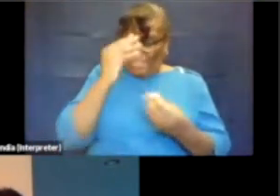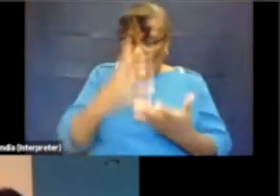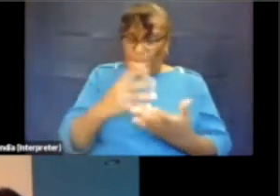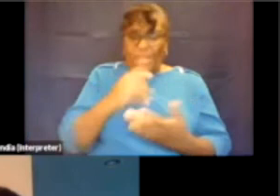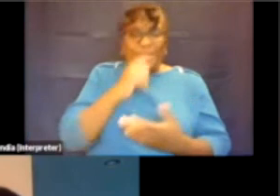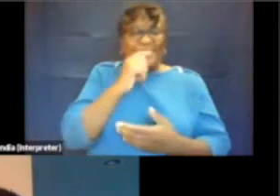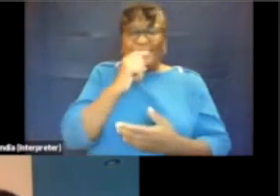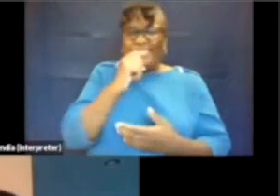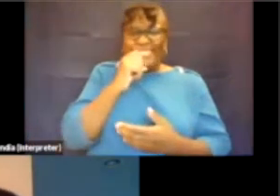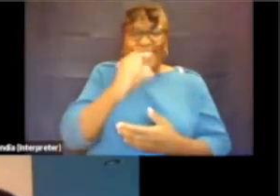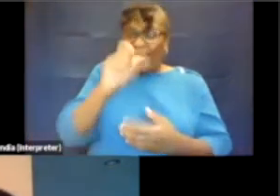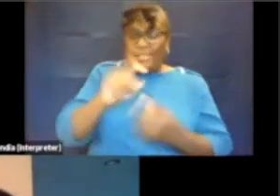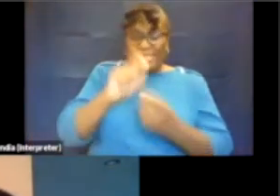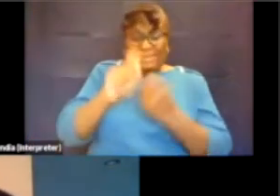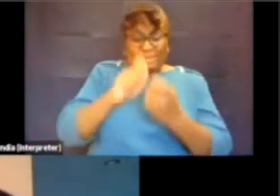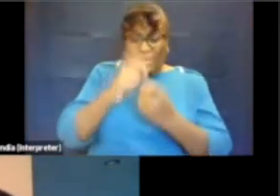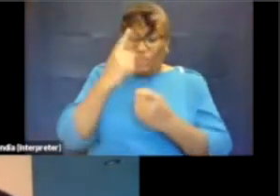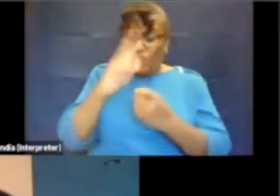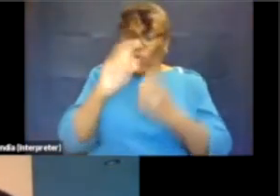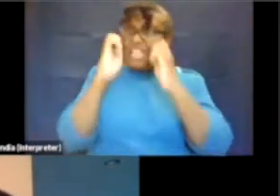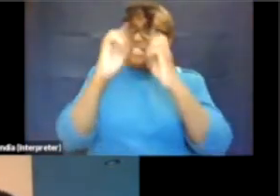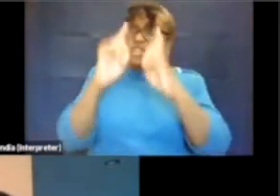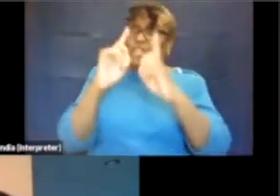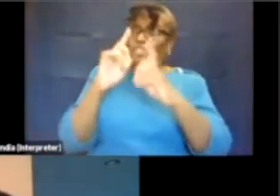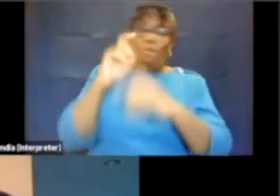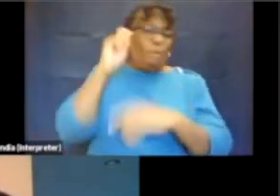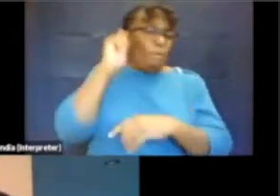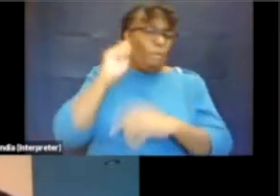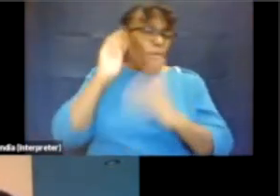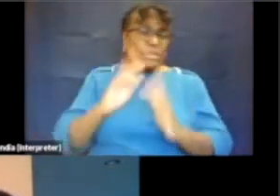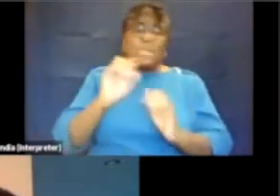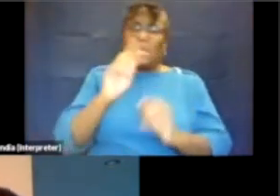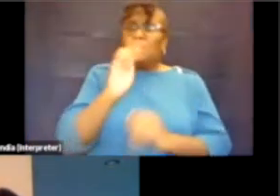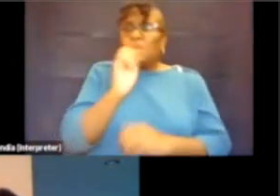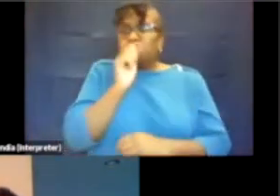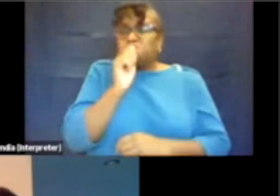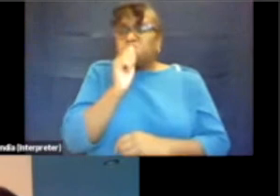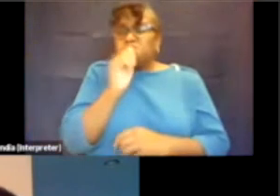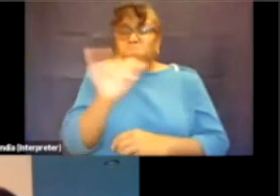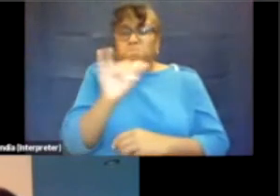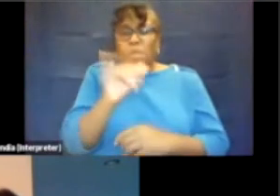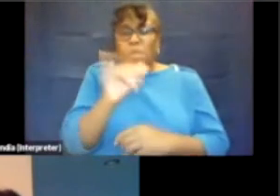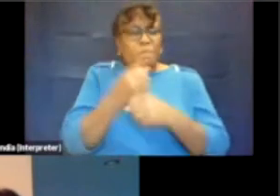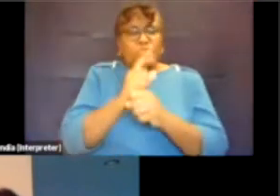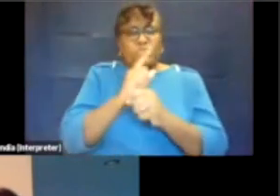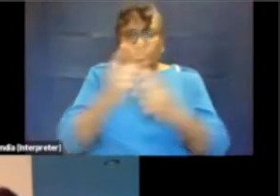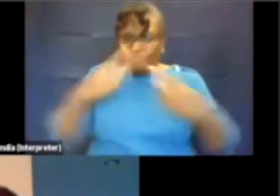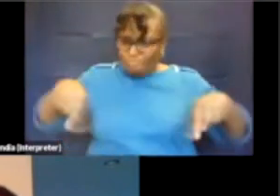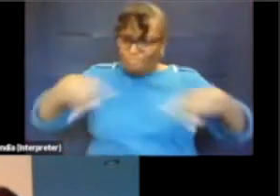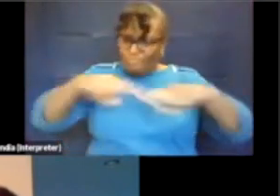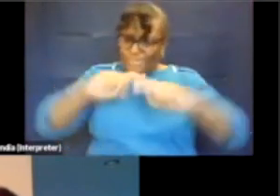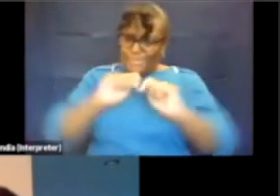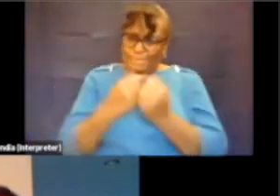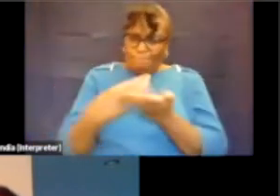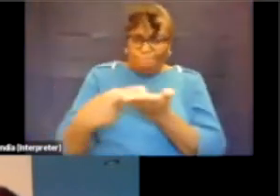educational audiologist. This can be your private audiologist, and making sure that those conversations with the team are happening with the private audiologist, giving